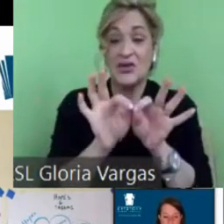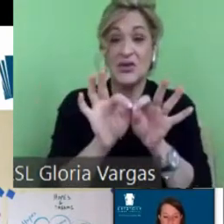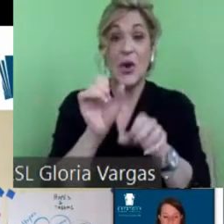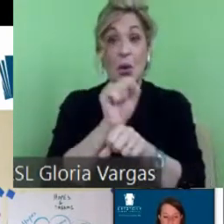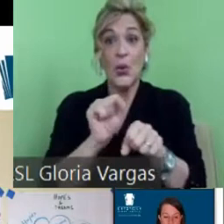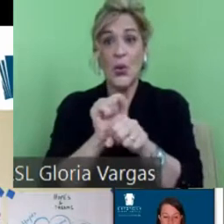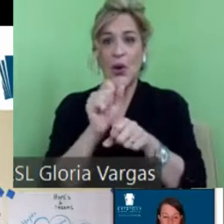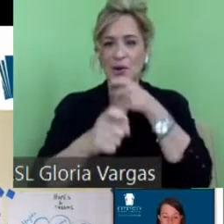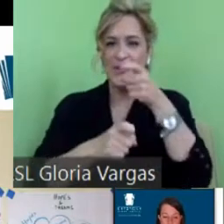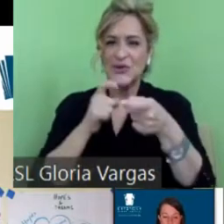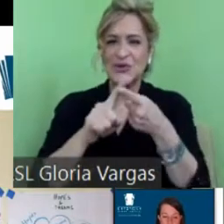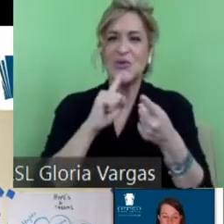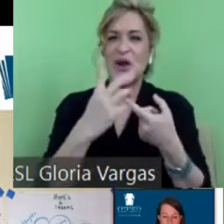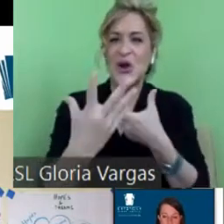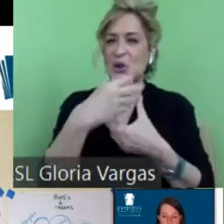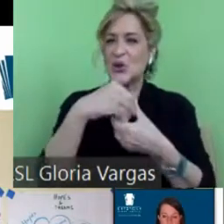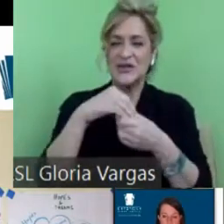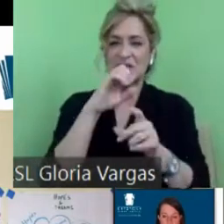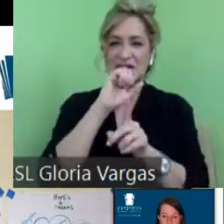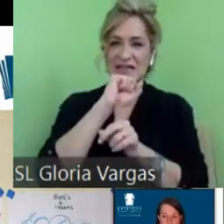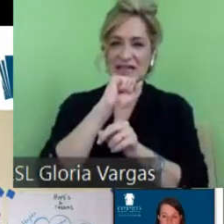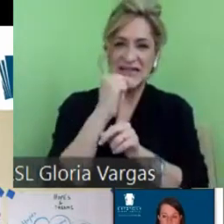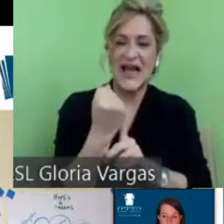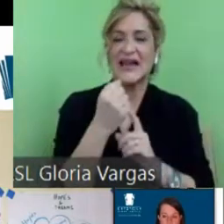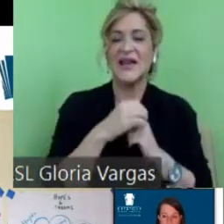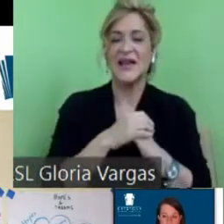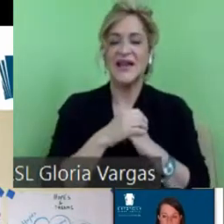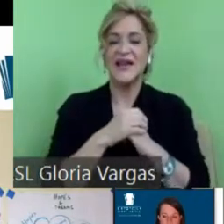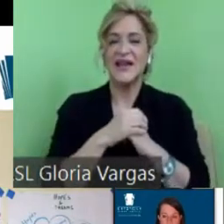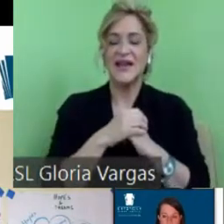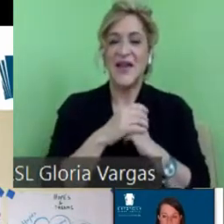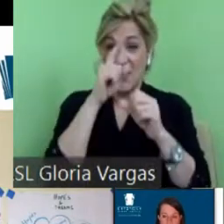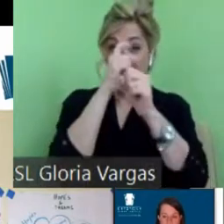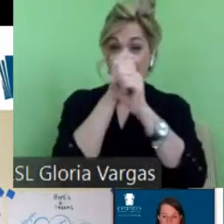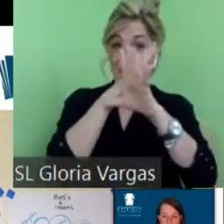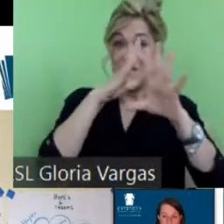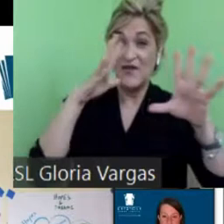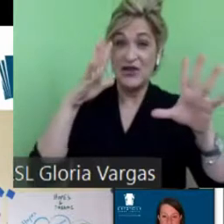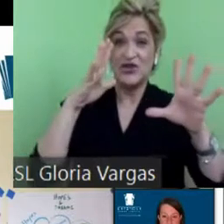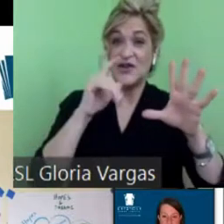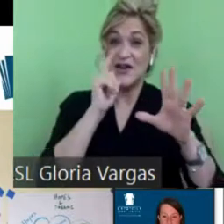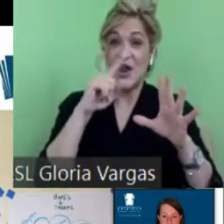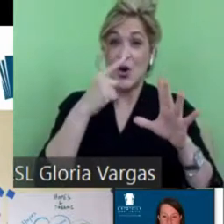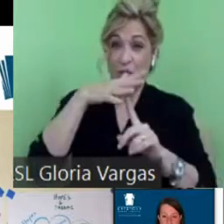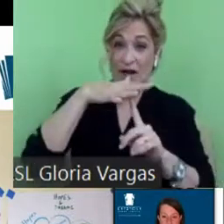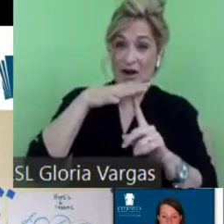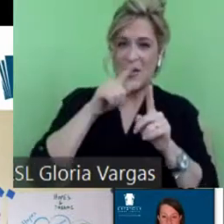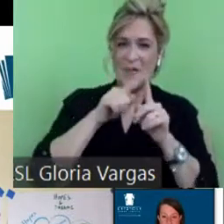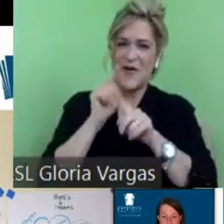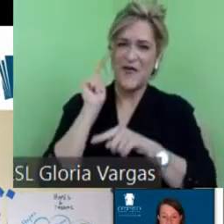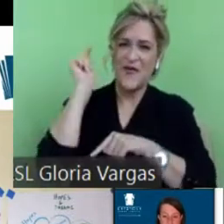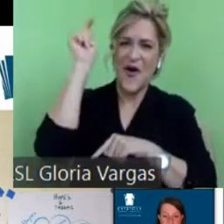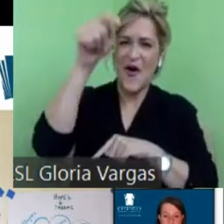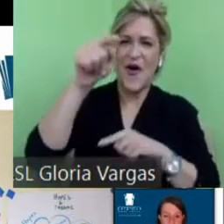towards a more inclusive society. The vision transcends national borders and has the power to unite people in